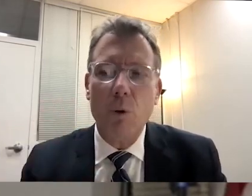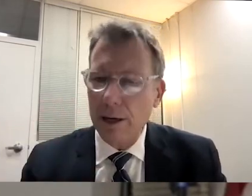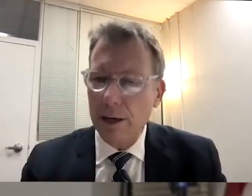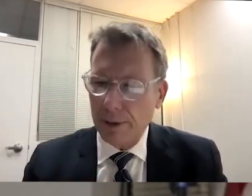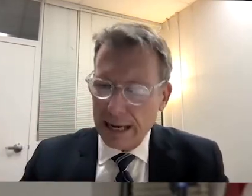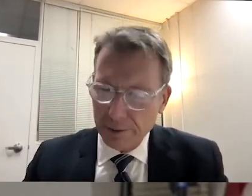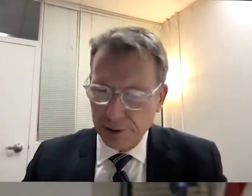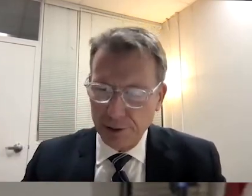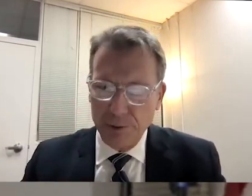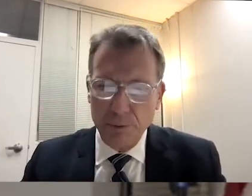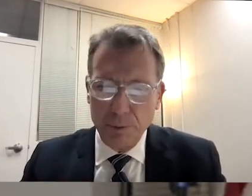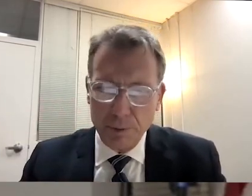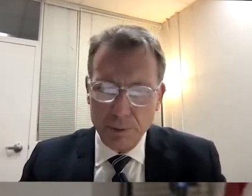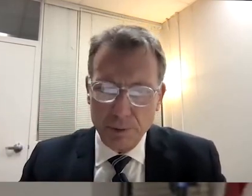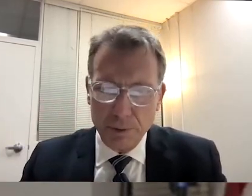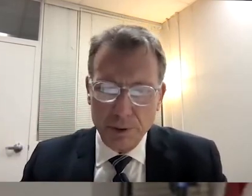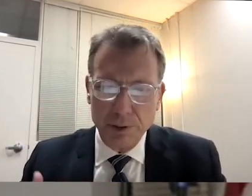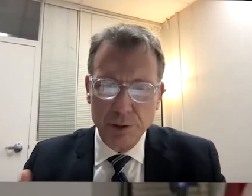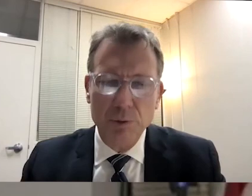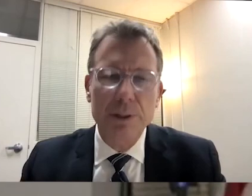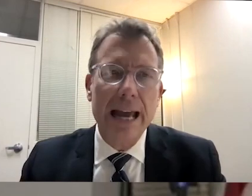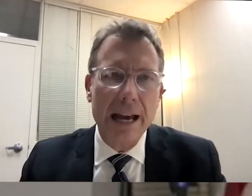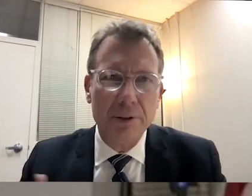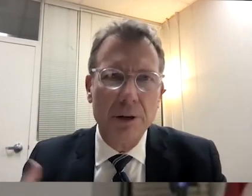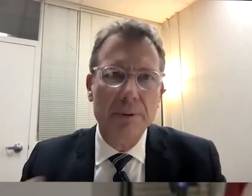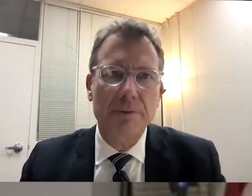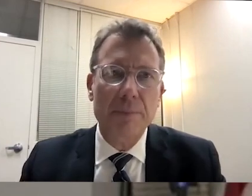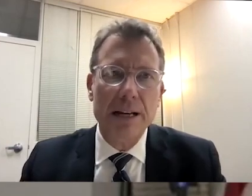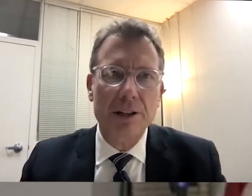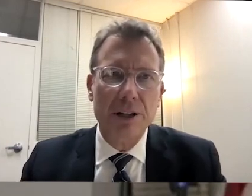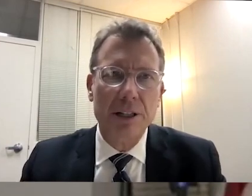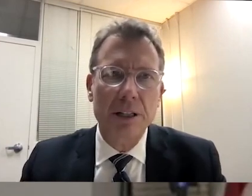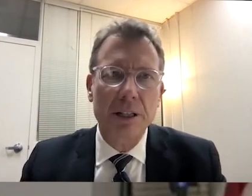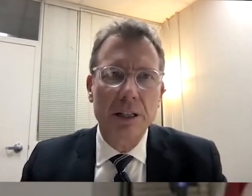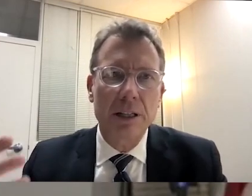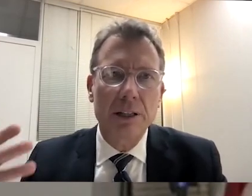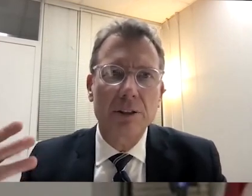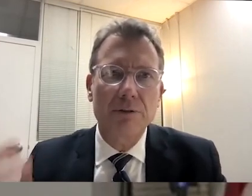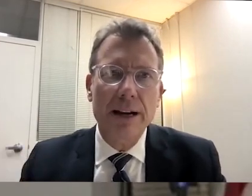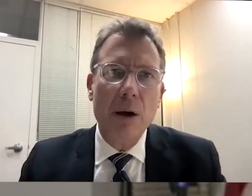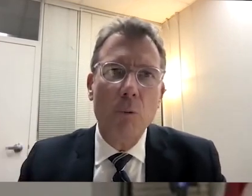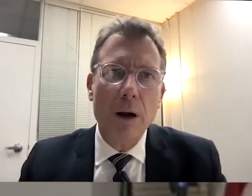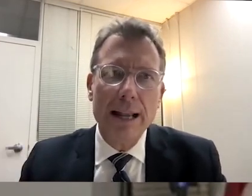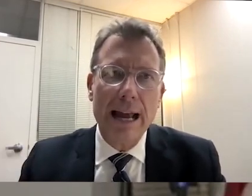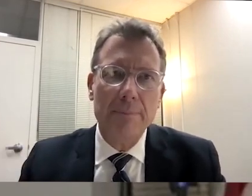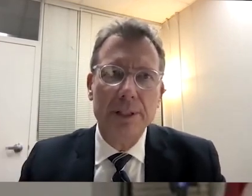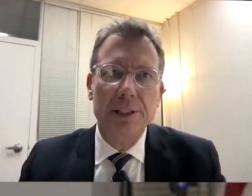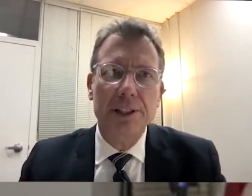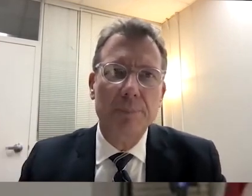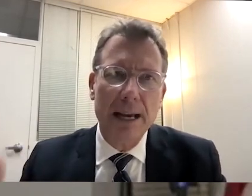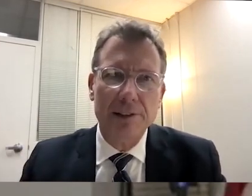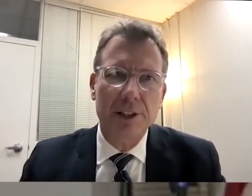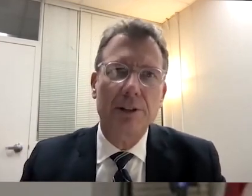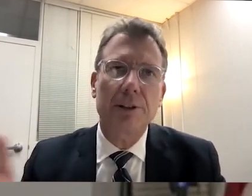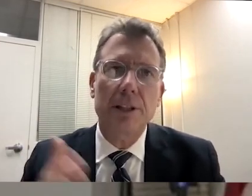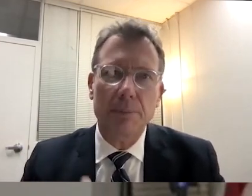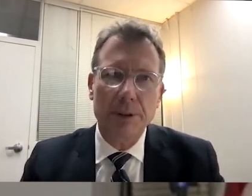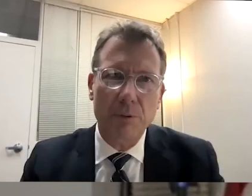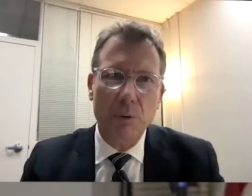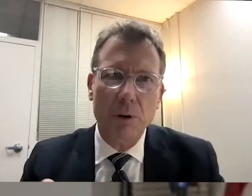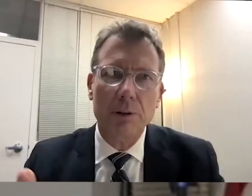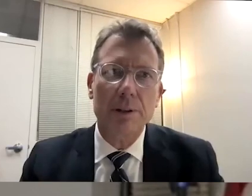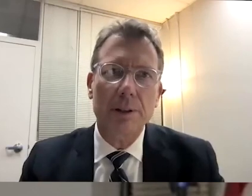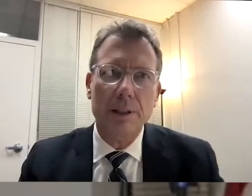what's required right now is to gather up information to find out what happened this past year, the